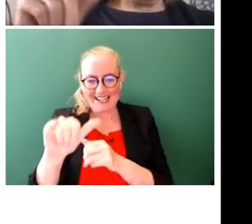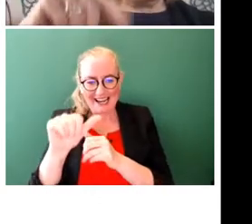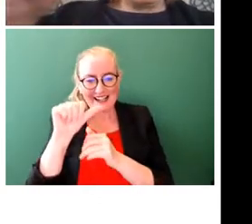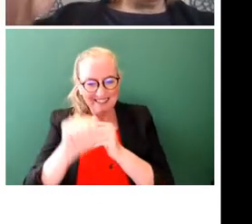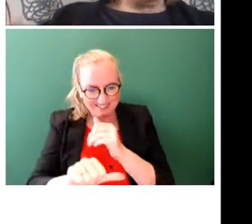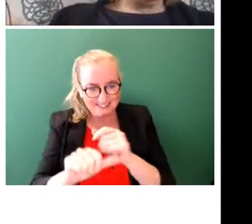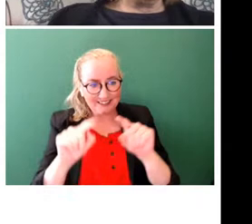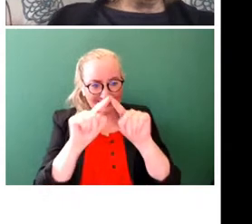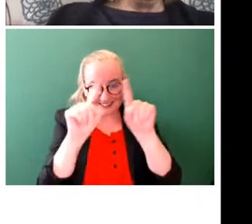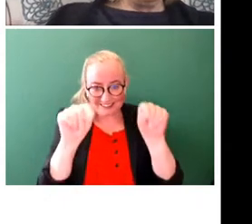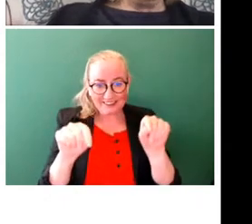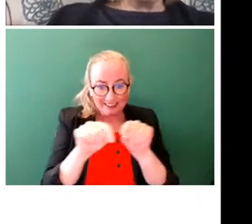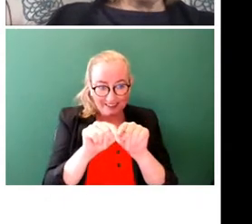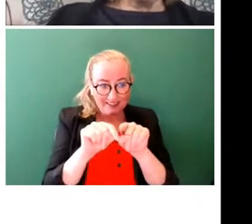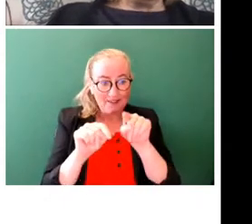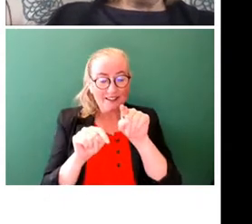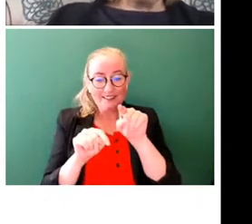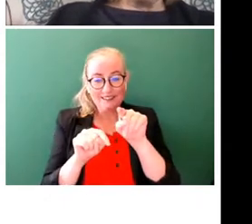for me because it's got animations?